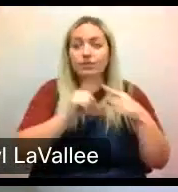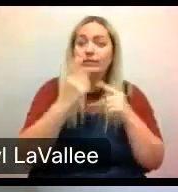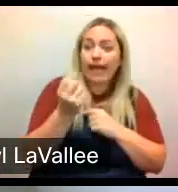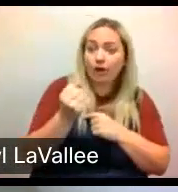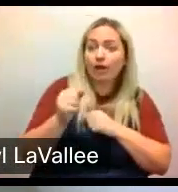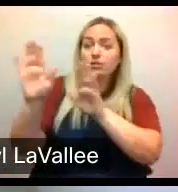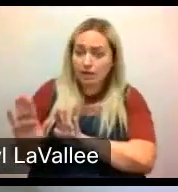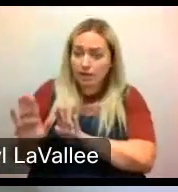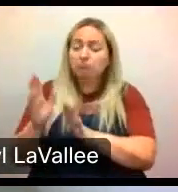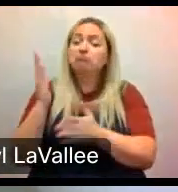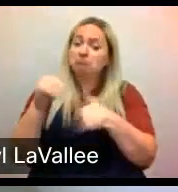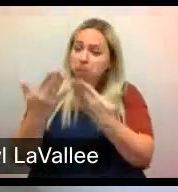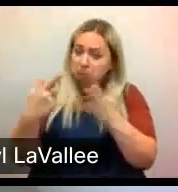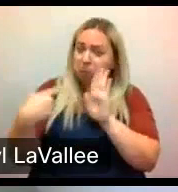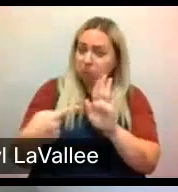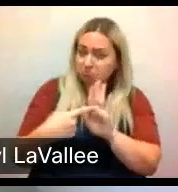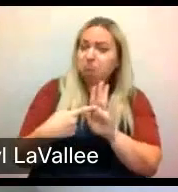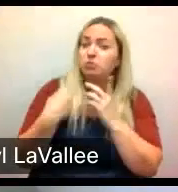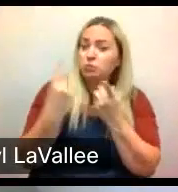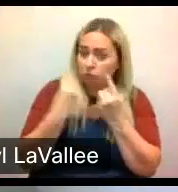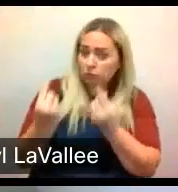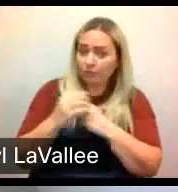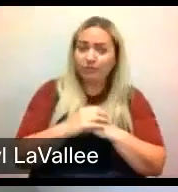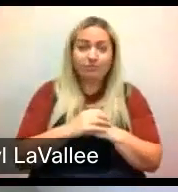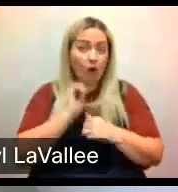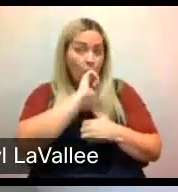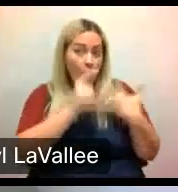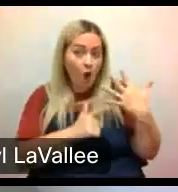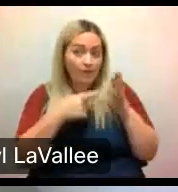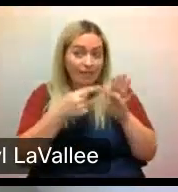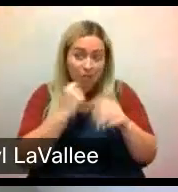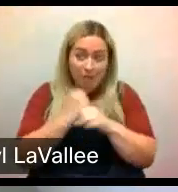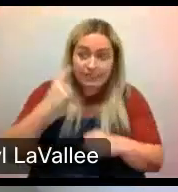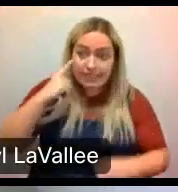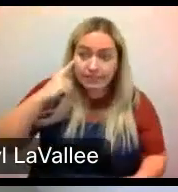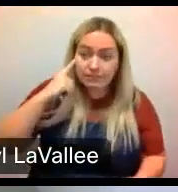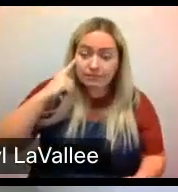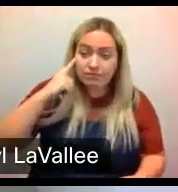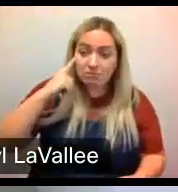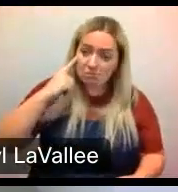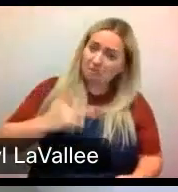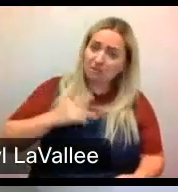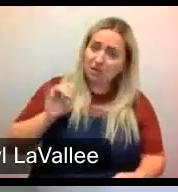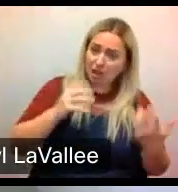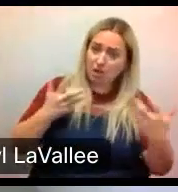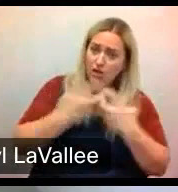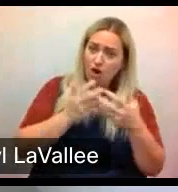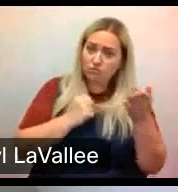and providing some examples about what he did. Do all of these examples make sense? Do they feel like they belong